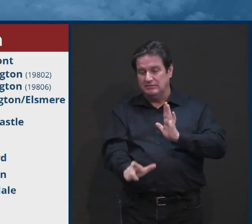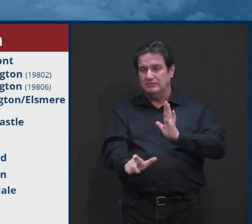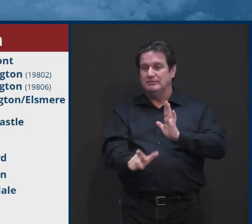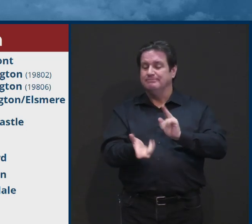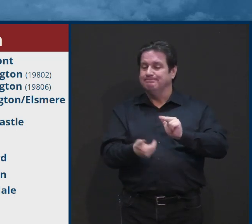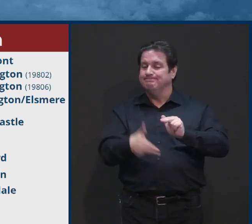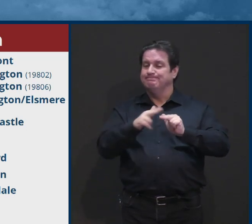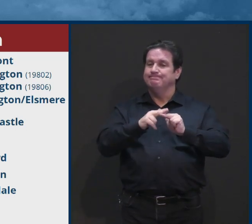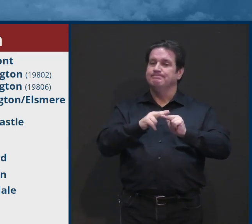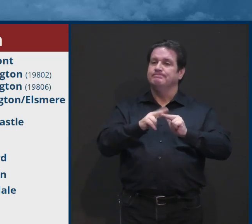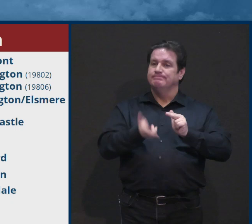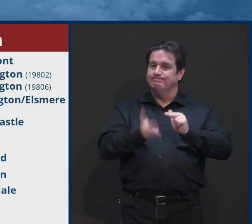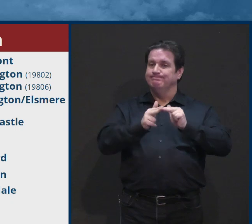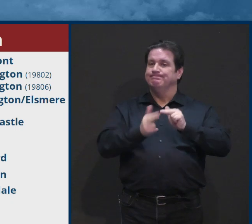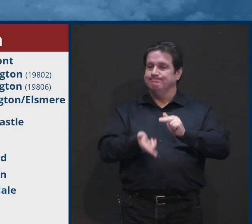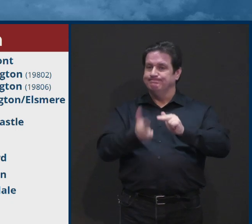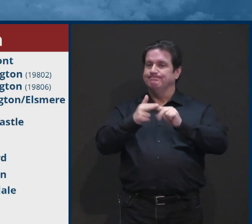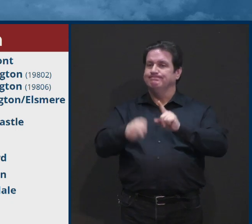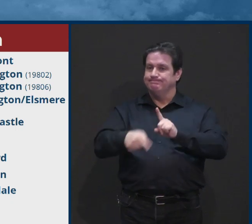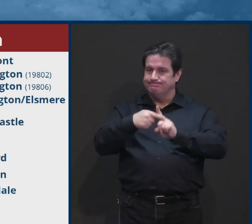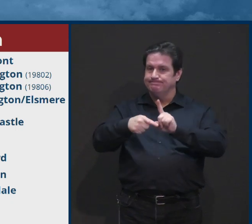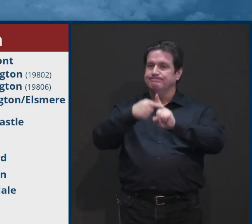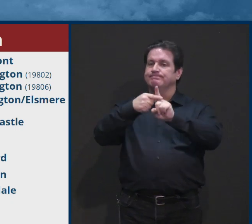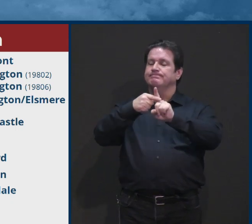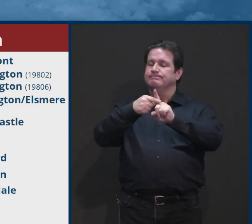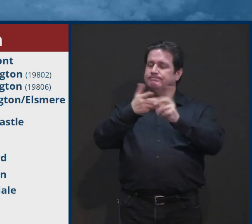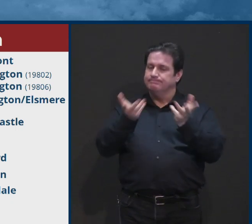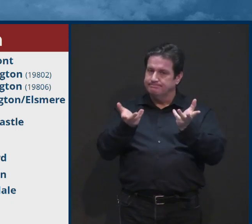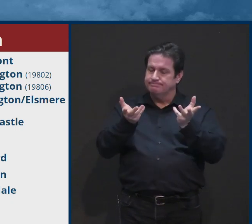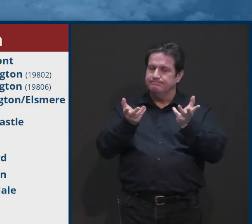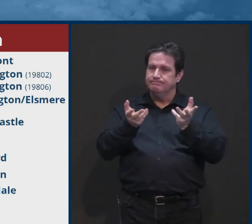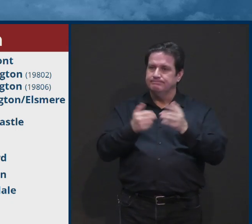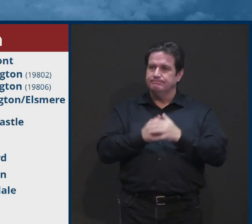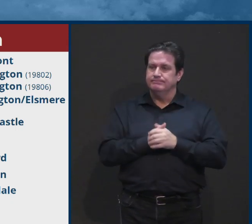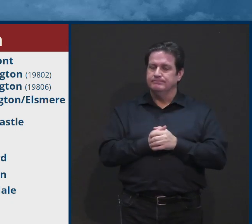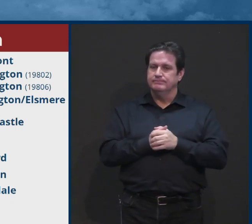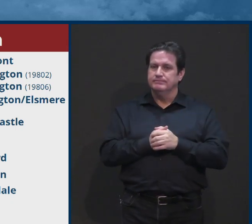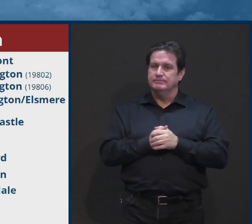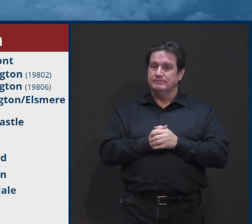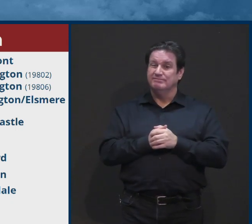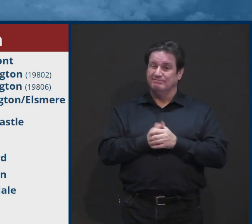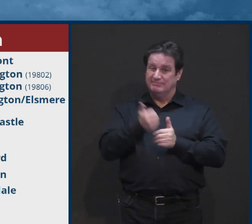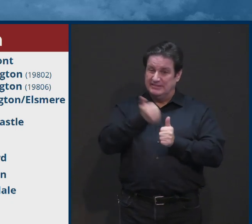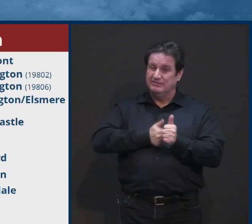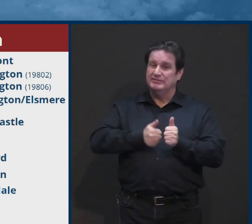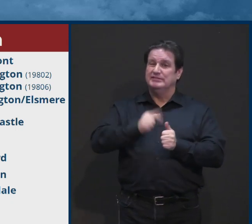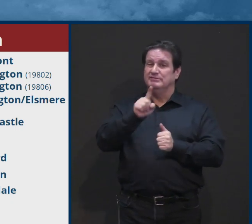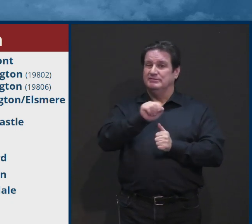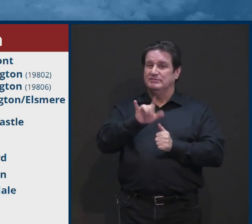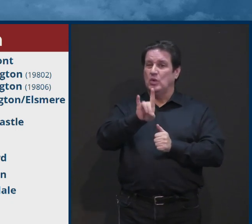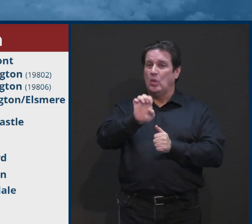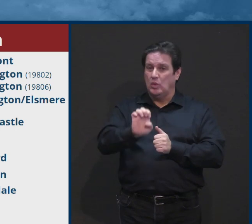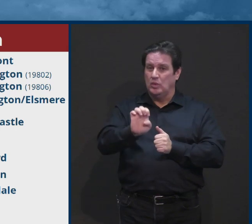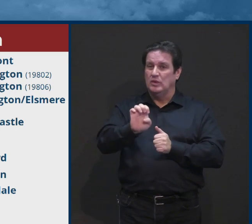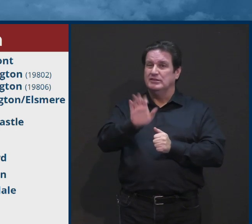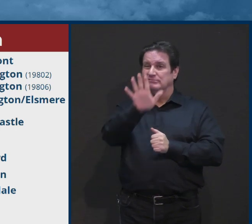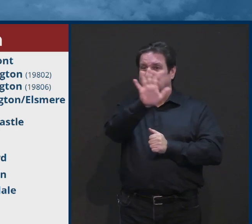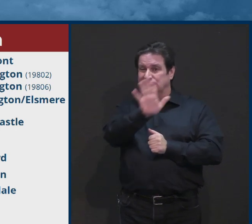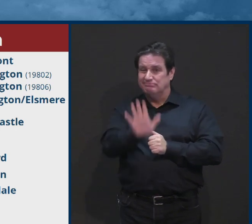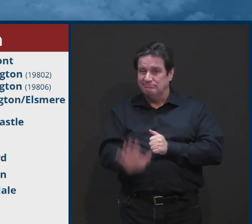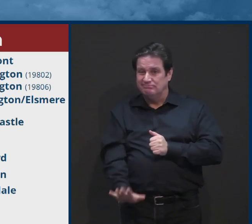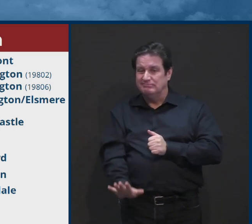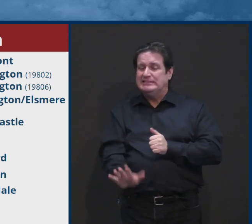increased our case rates and our positivity to the degree where we would consider pretty much every zip code an area